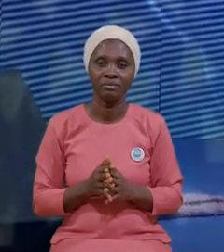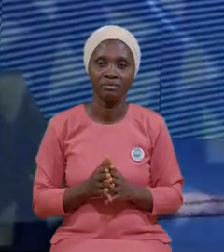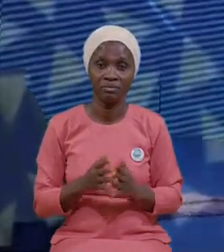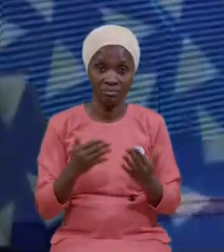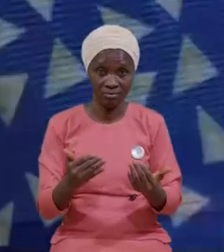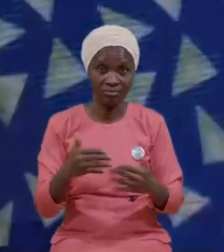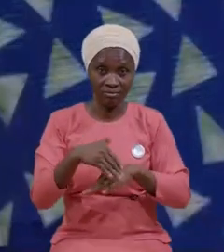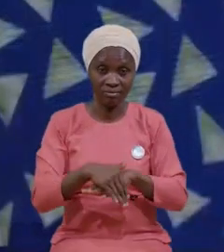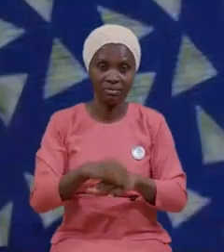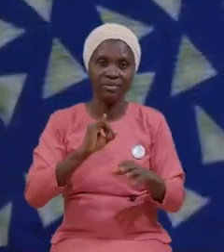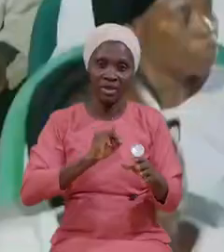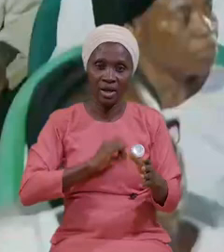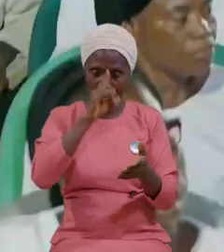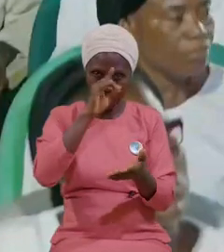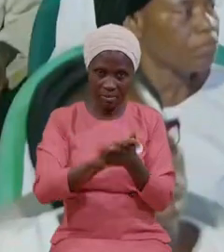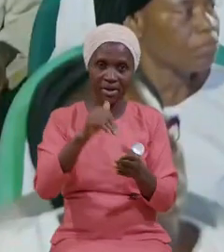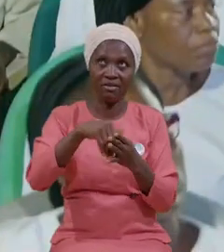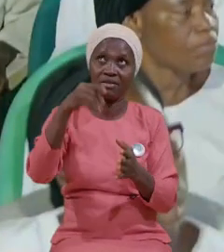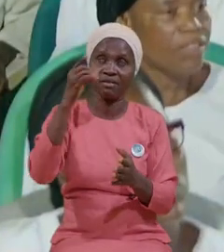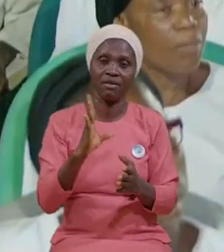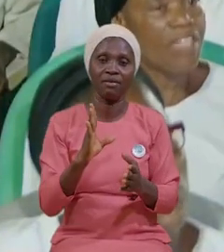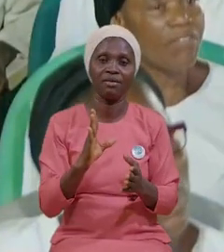Tonight, I believe in God.